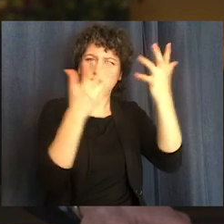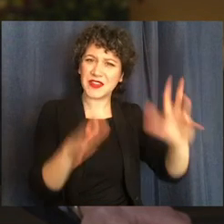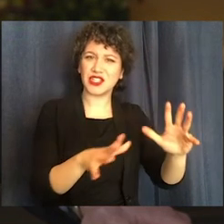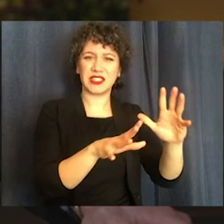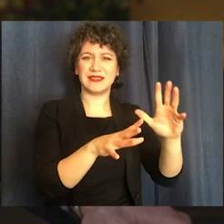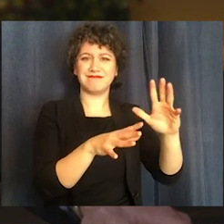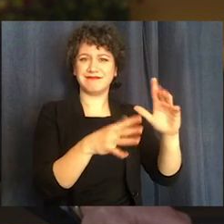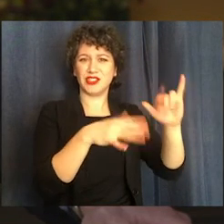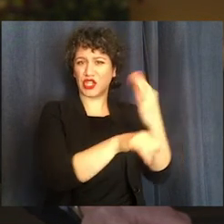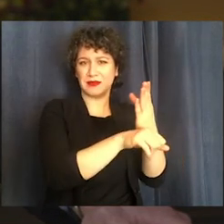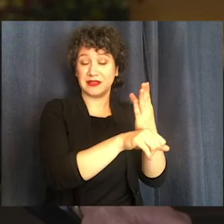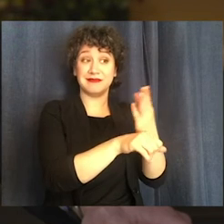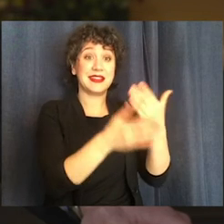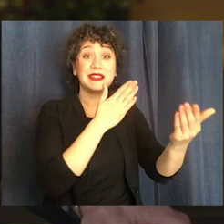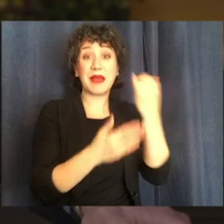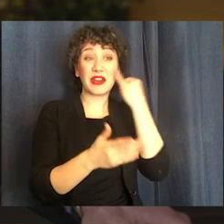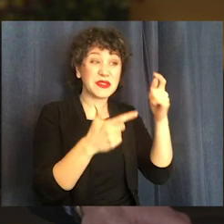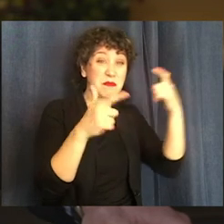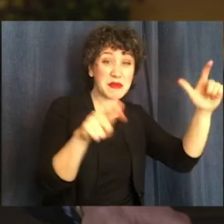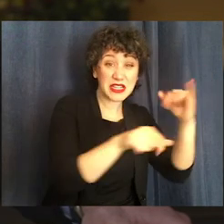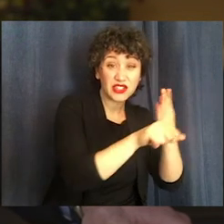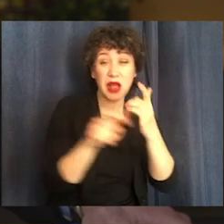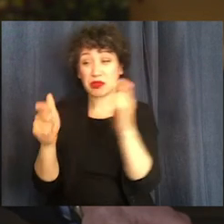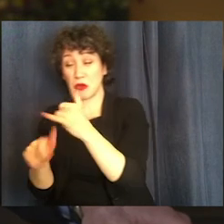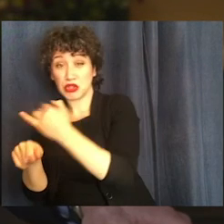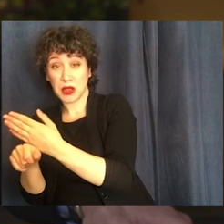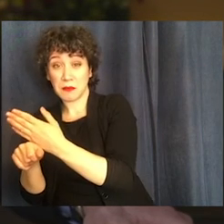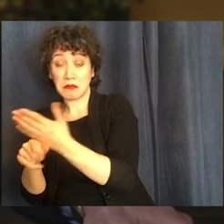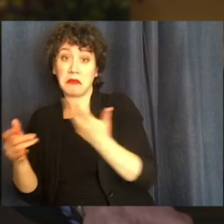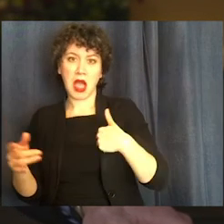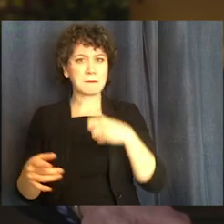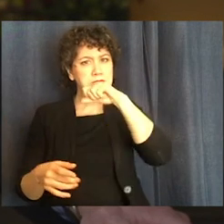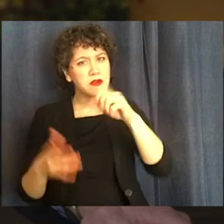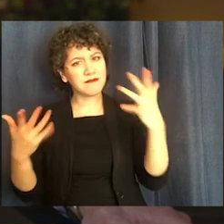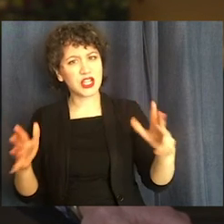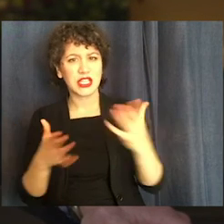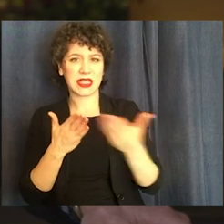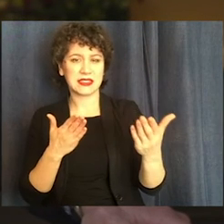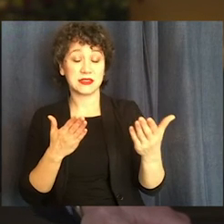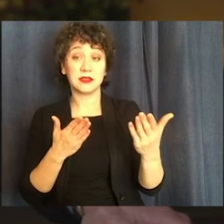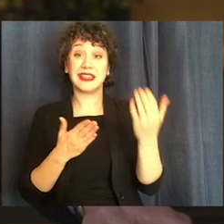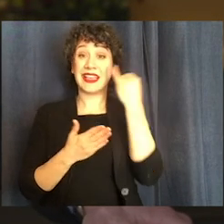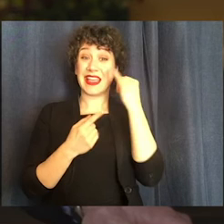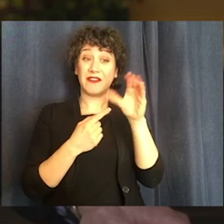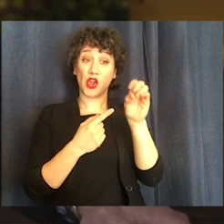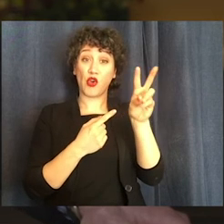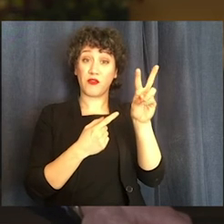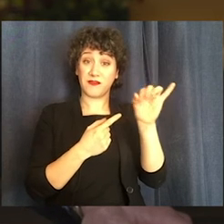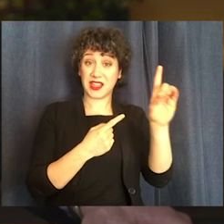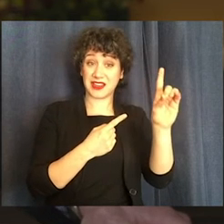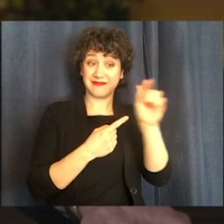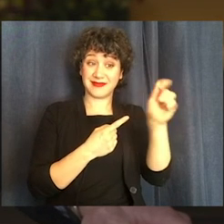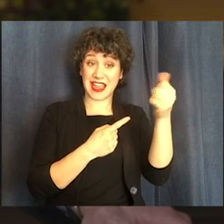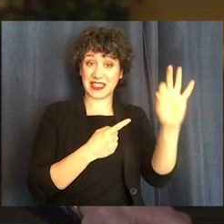is to our everyday lives. I want to encourage all of you to find work that you enjoy.